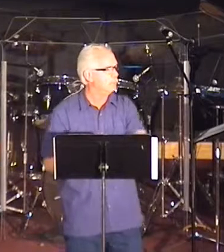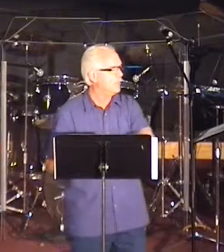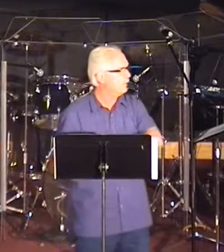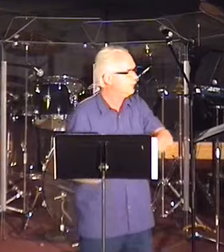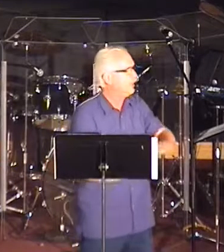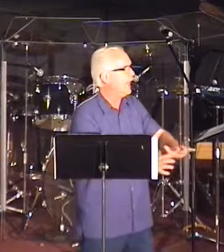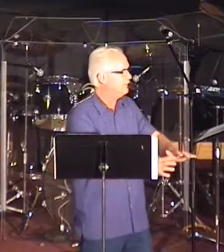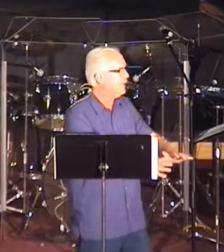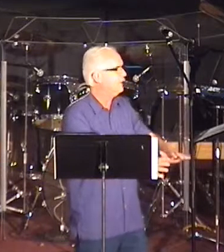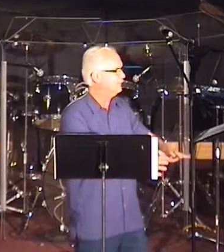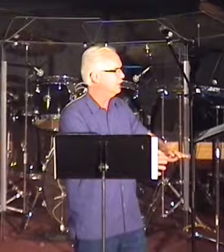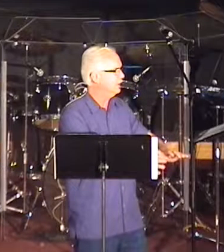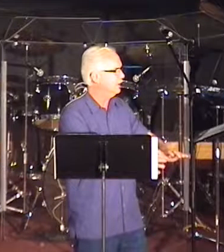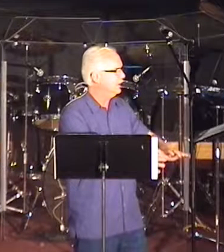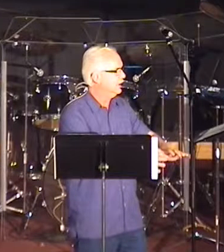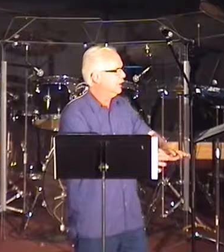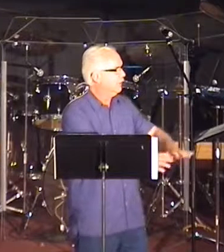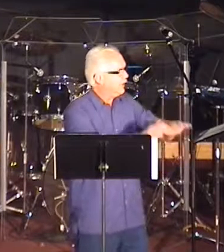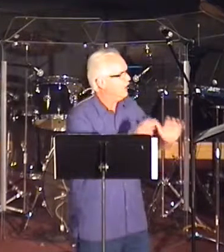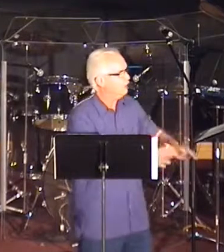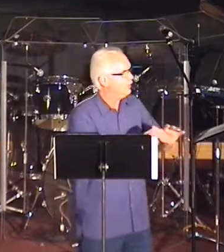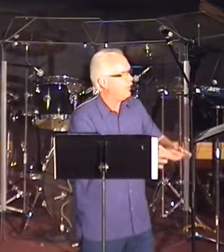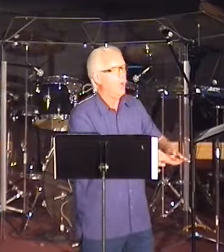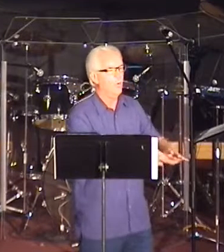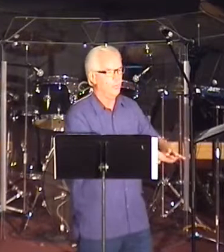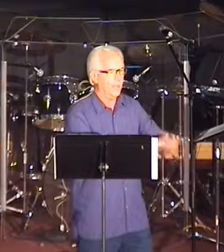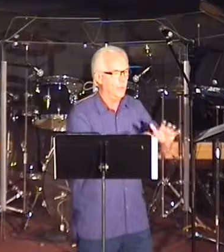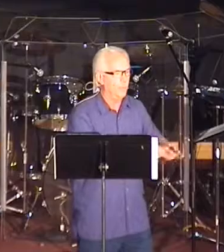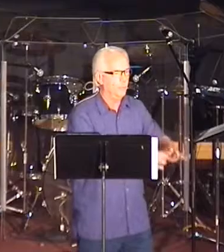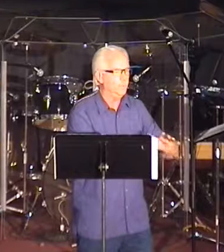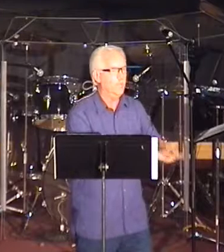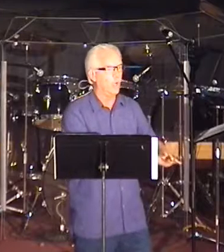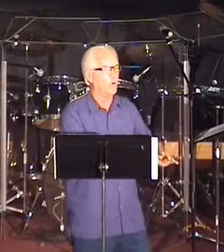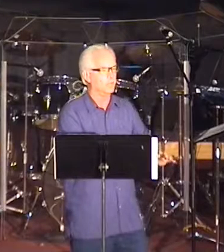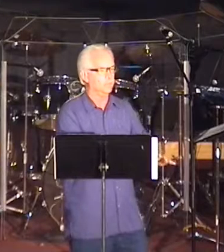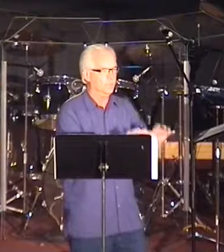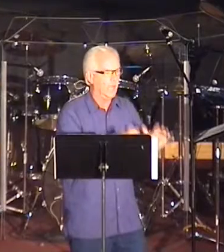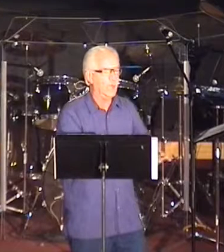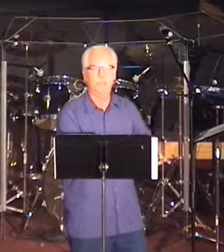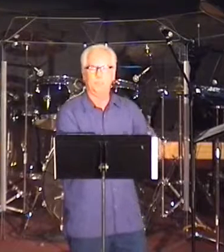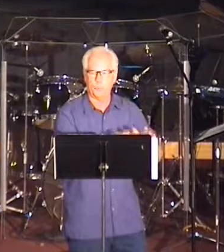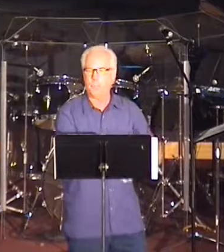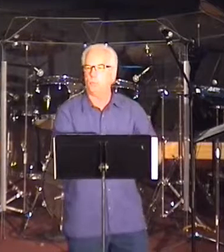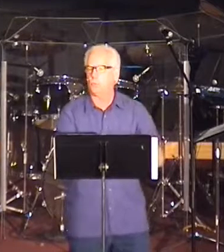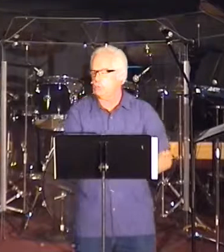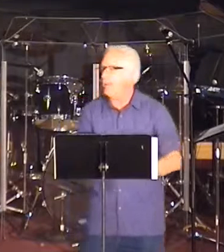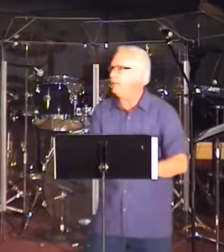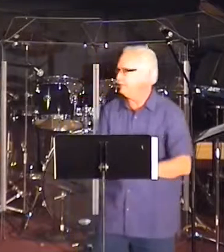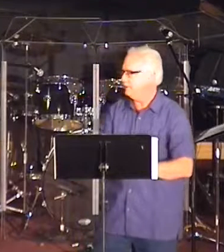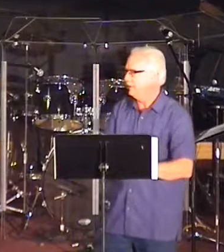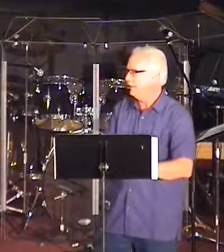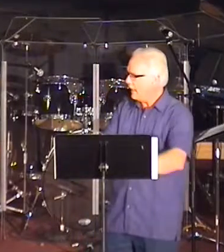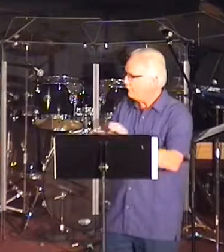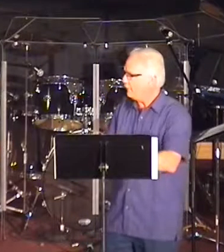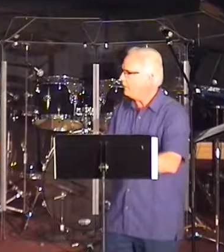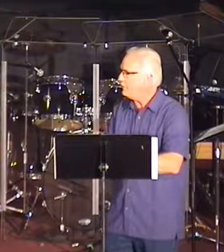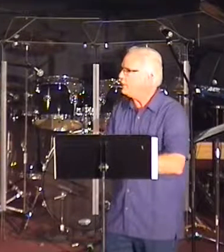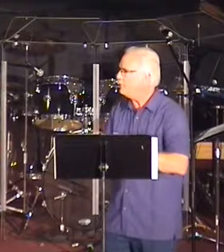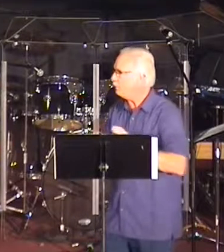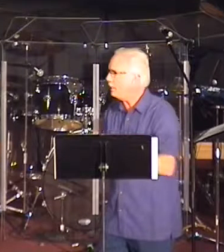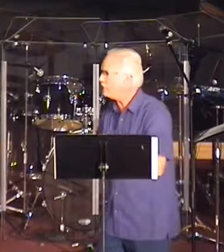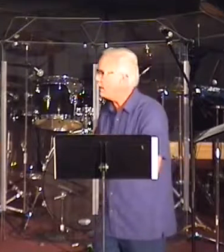realize what was coming, but God did. But even though that moment would be lost, God preordained that